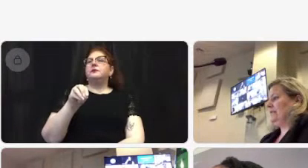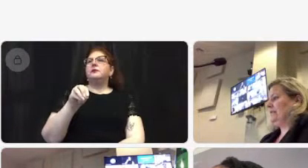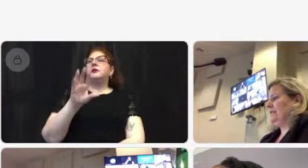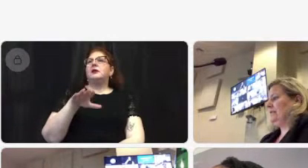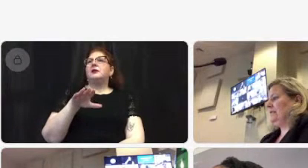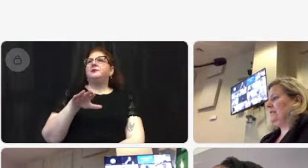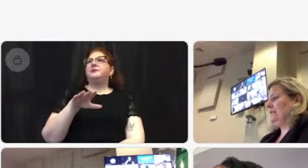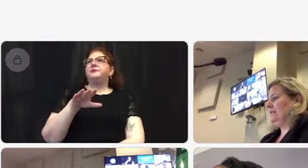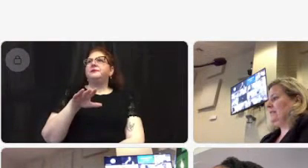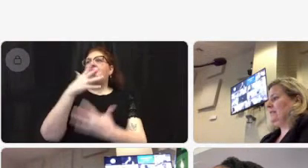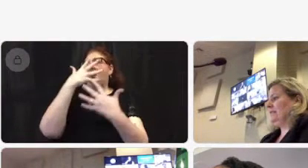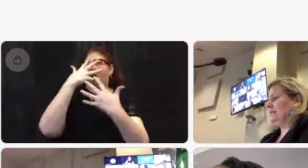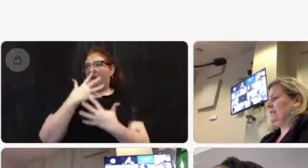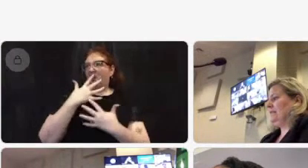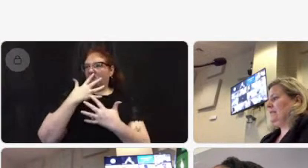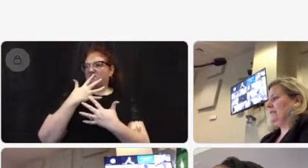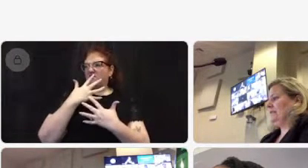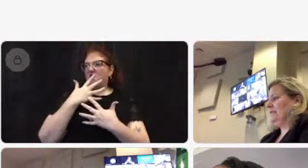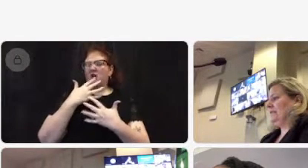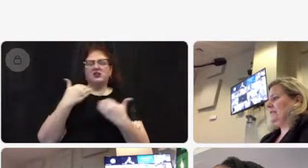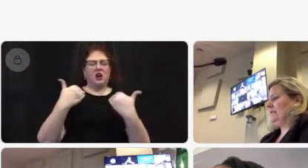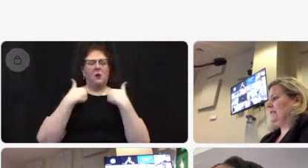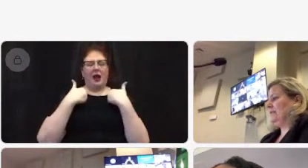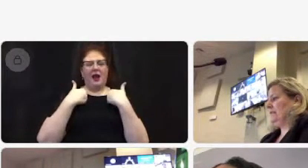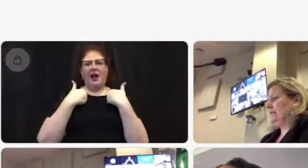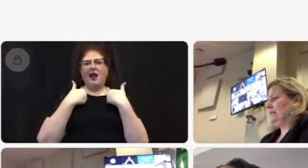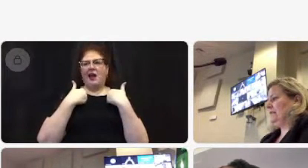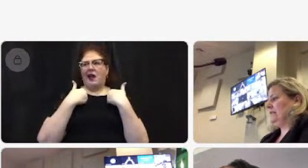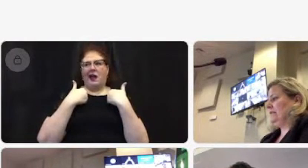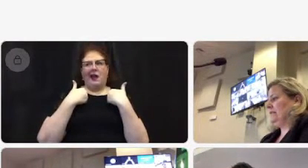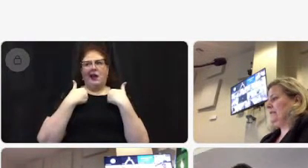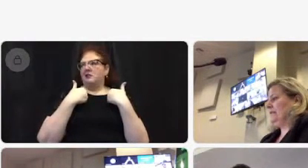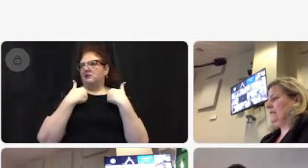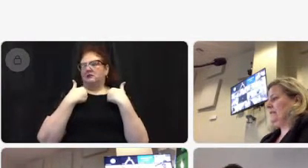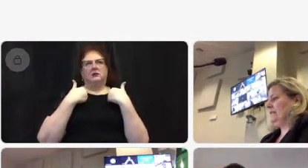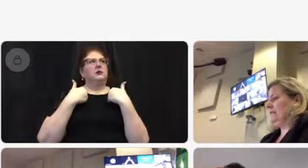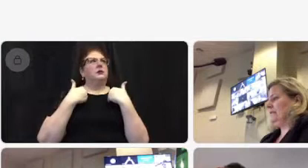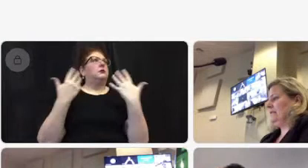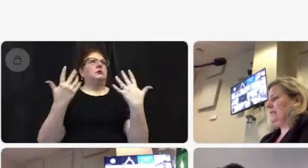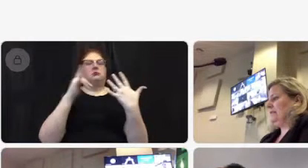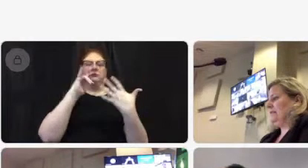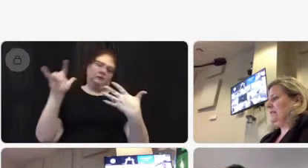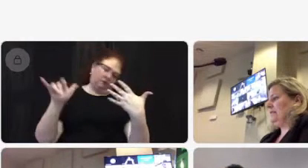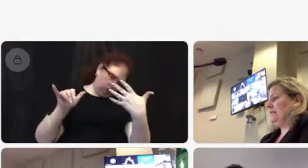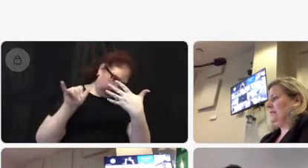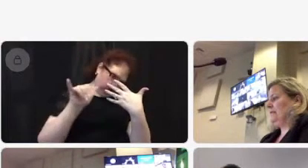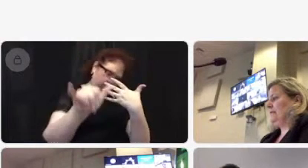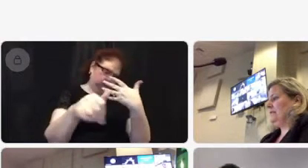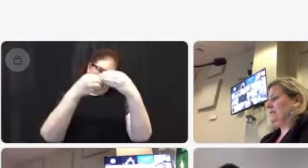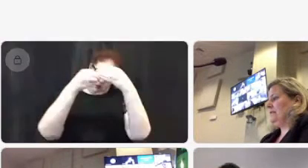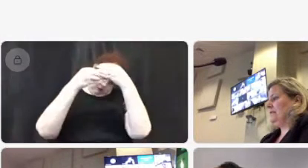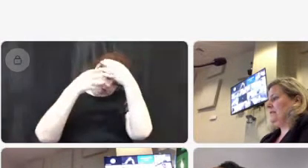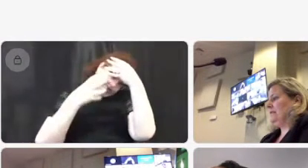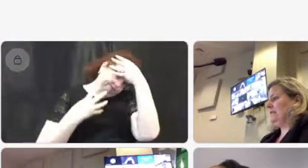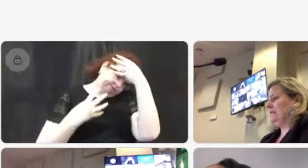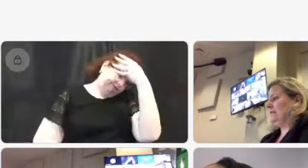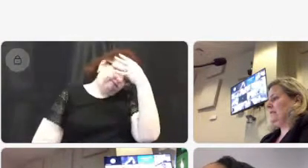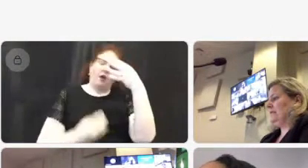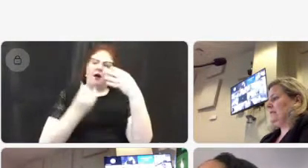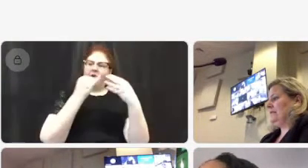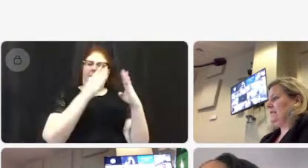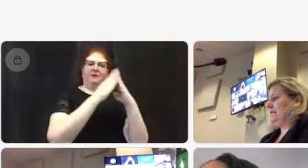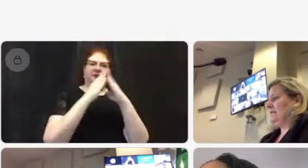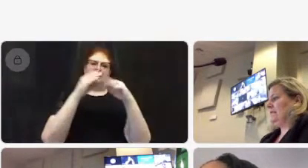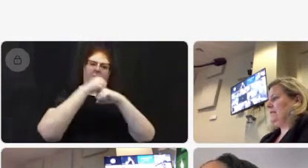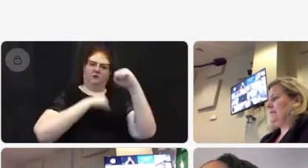Unfortunately, there is an infinite amount of infrastructure we need to take care of. And the only way we're ever going to